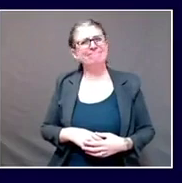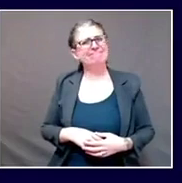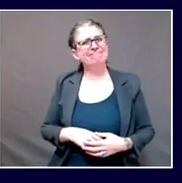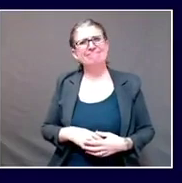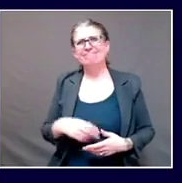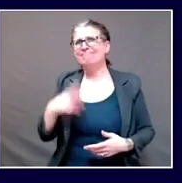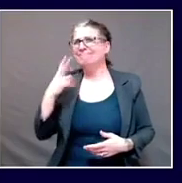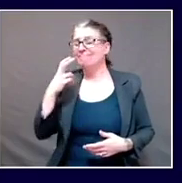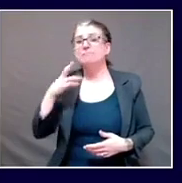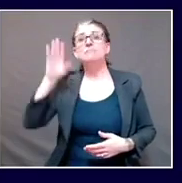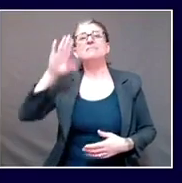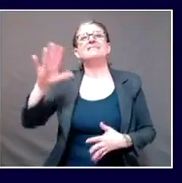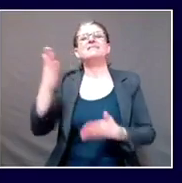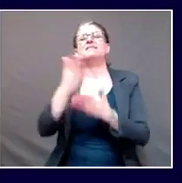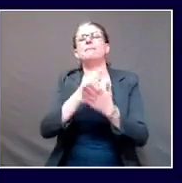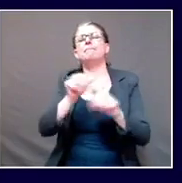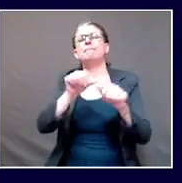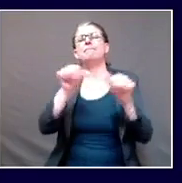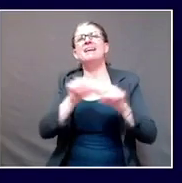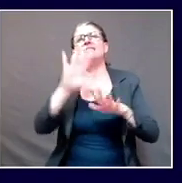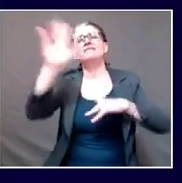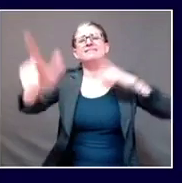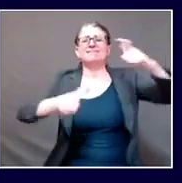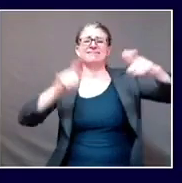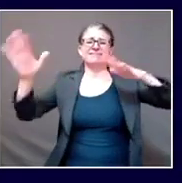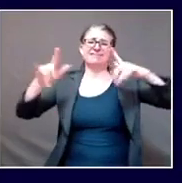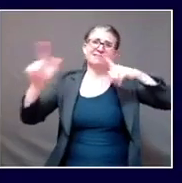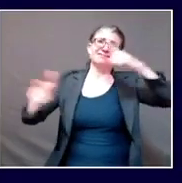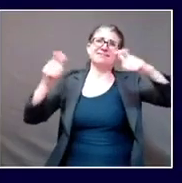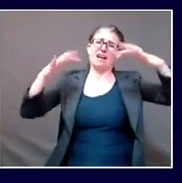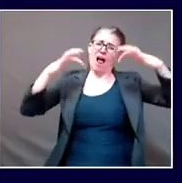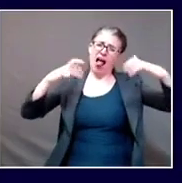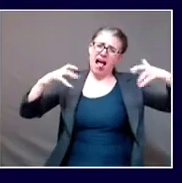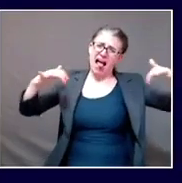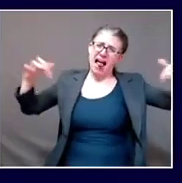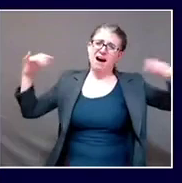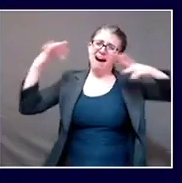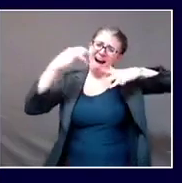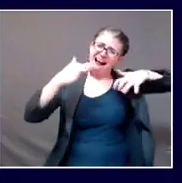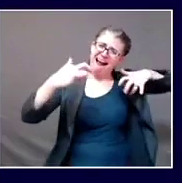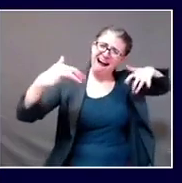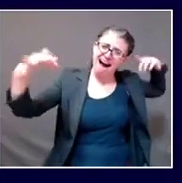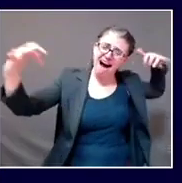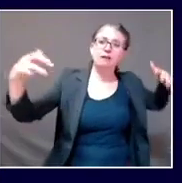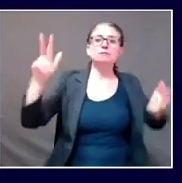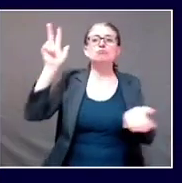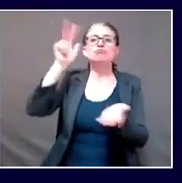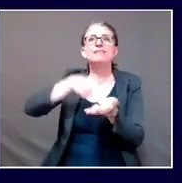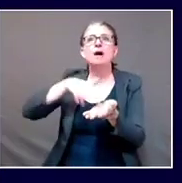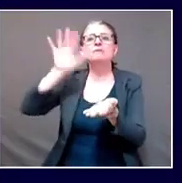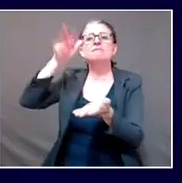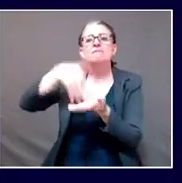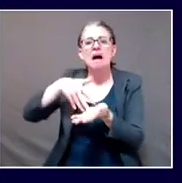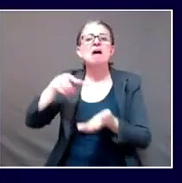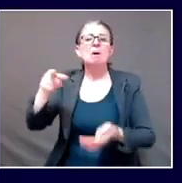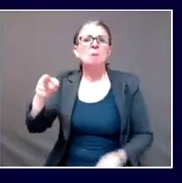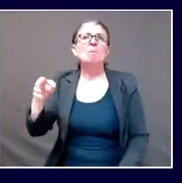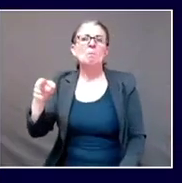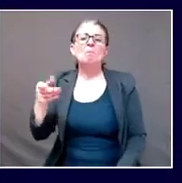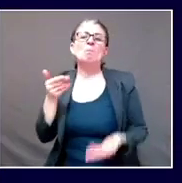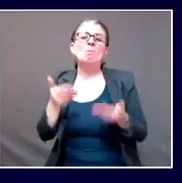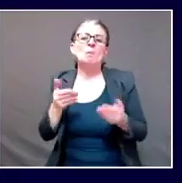public health. But I think at this time, we have some concerns. But I don't know, Governor, Governor Mills, if you want to add anything to that.